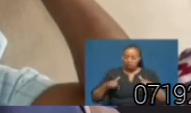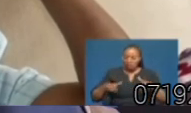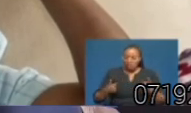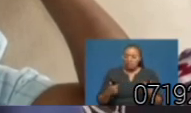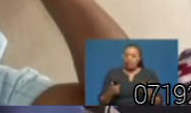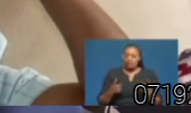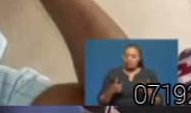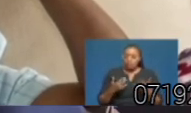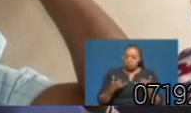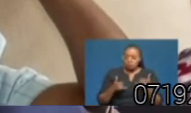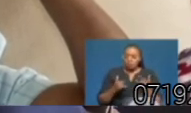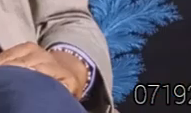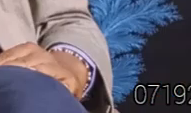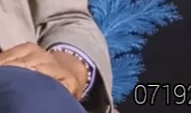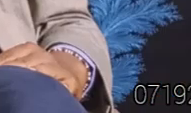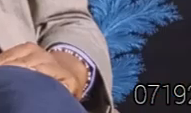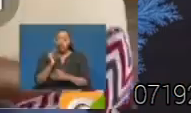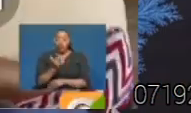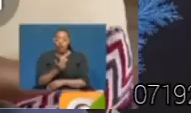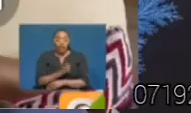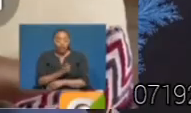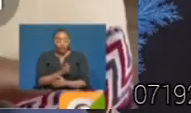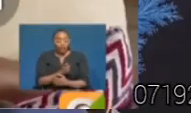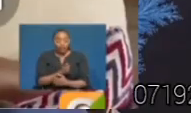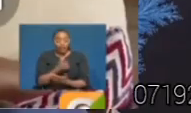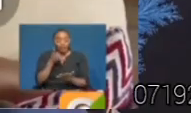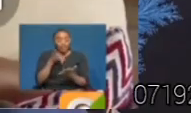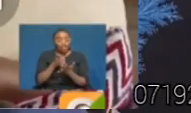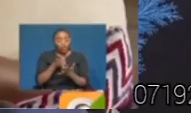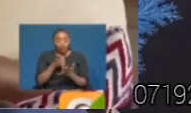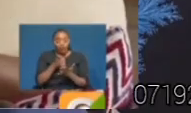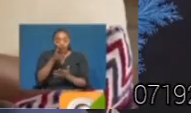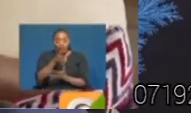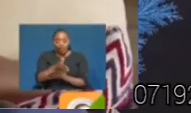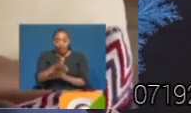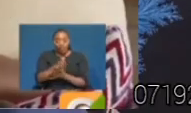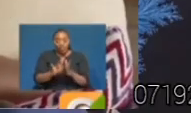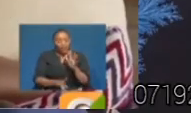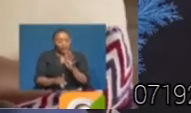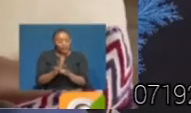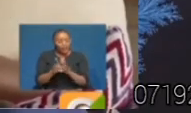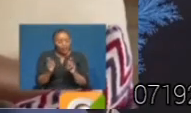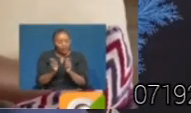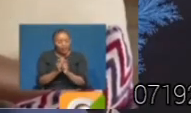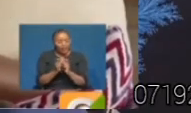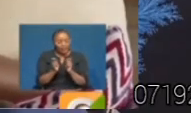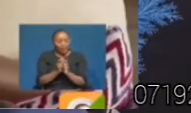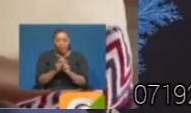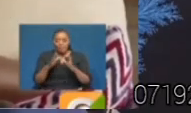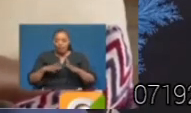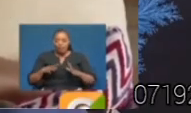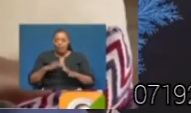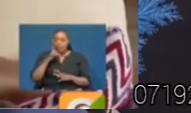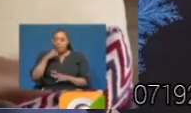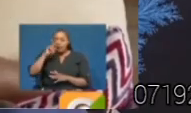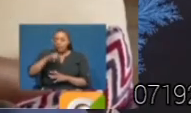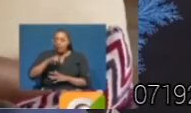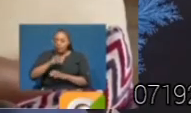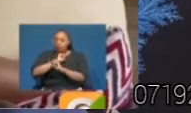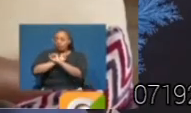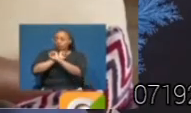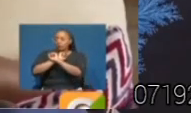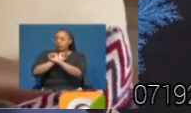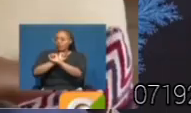to talk to the Jews involved in causing pain to people whom it is supposed to